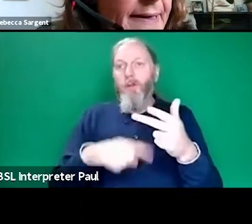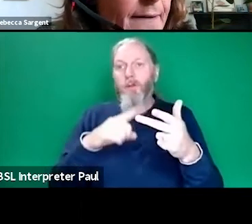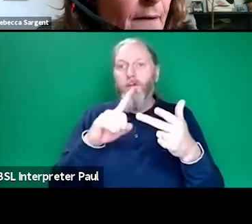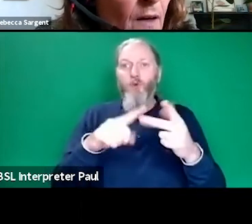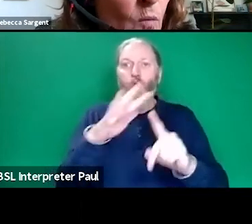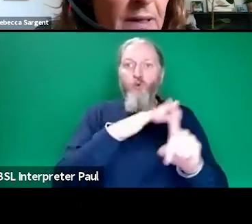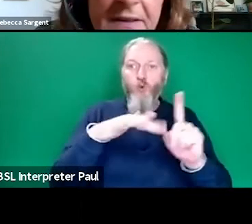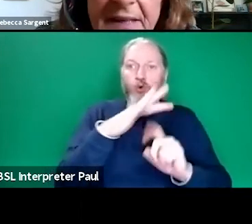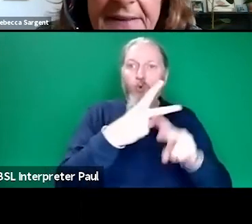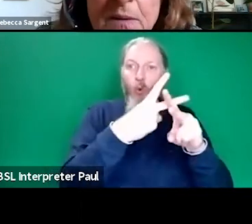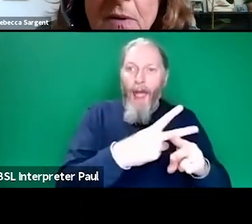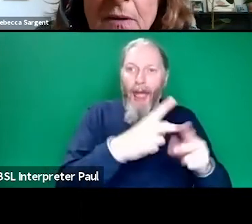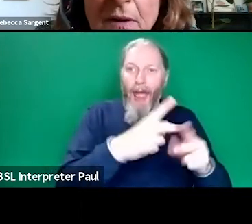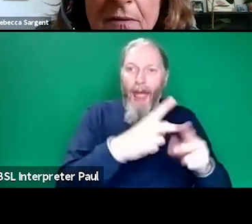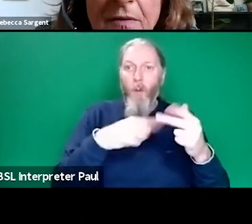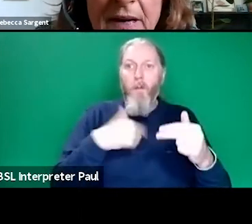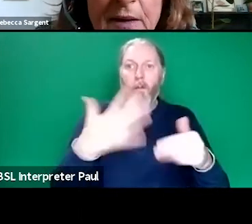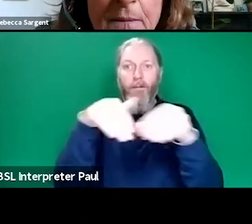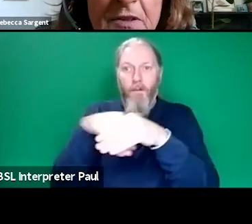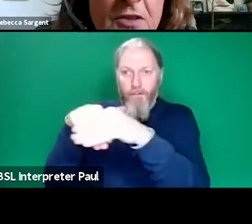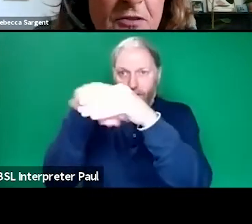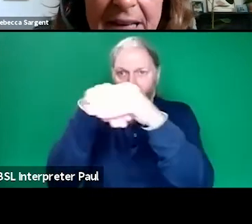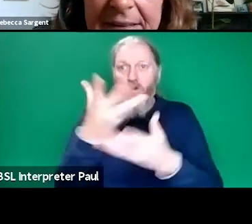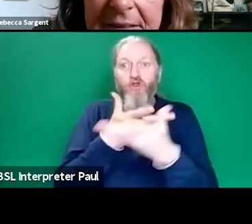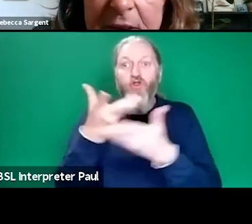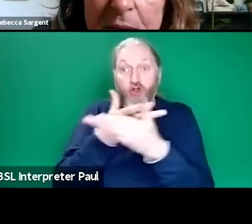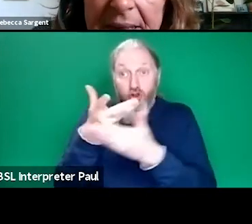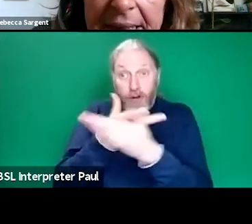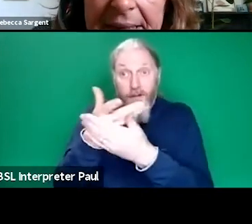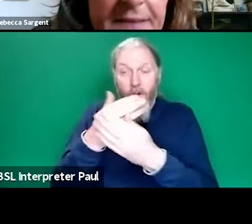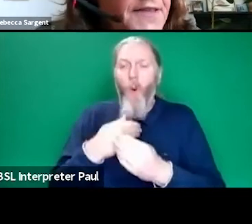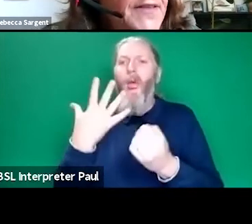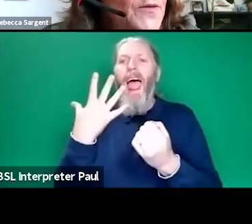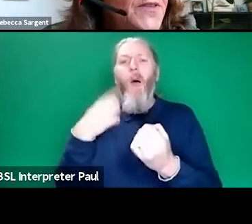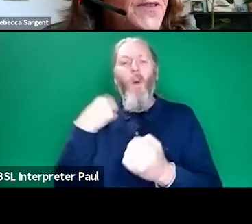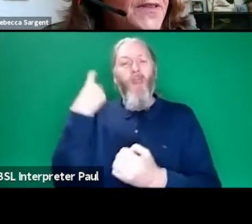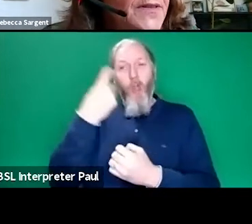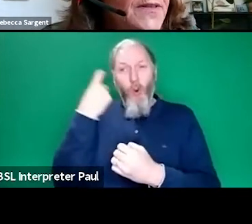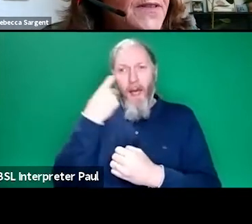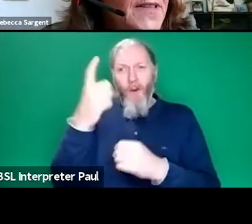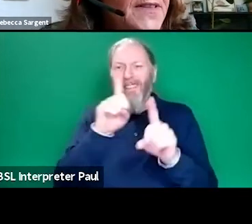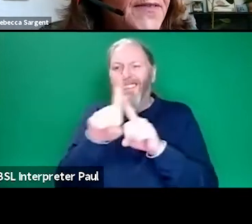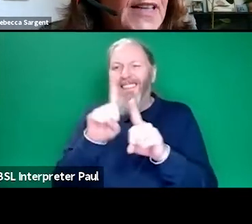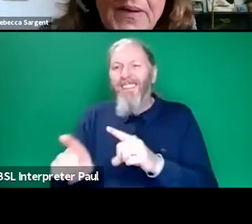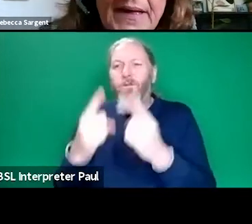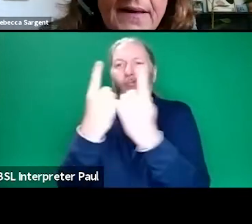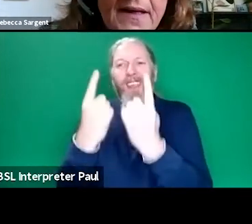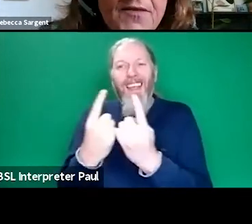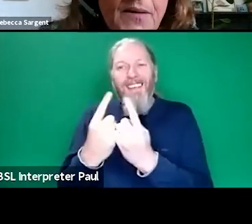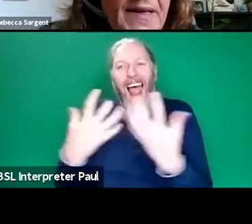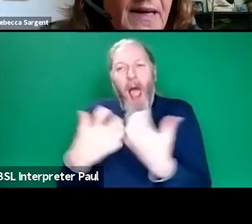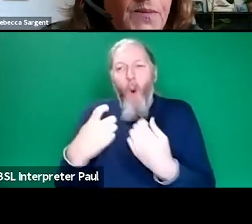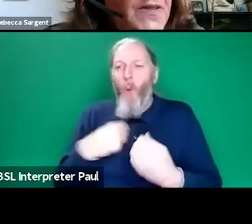social care. We looked at a number of strands that we needed to do in order to start